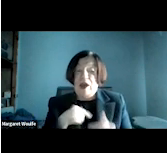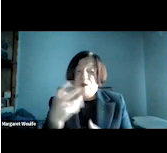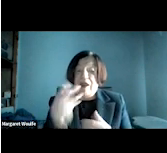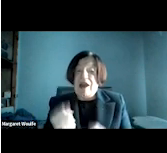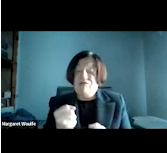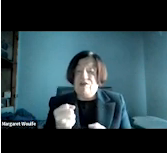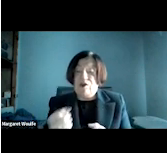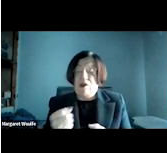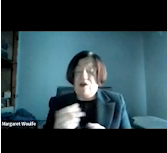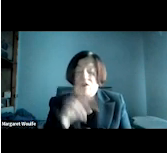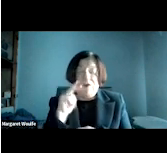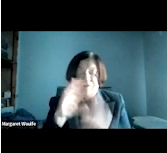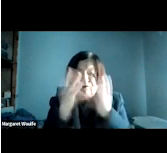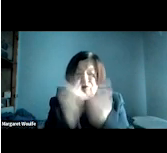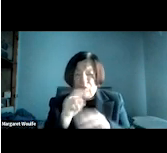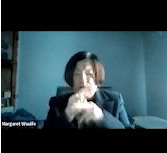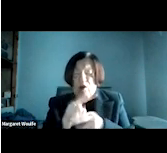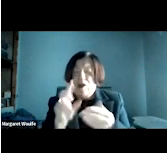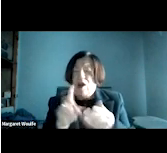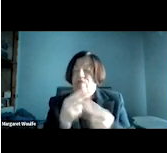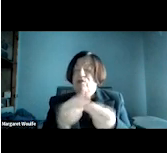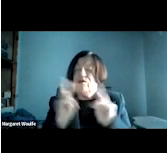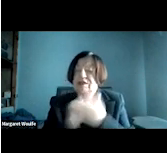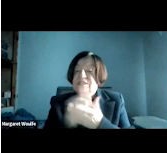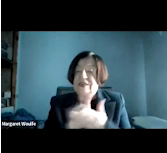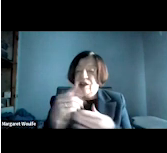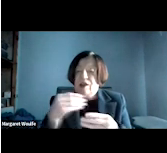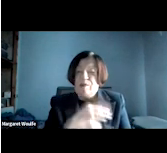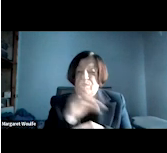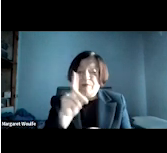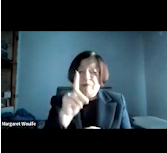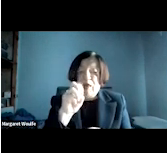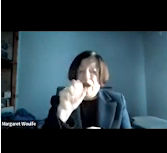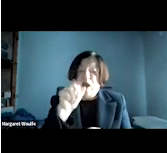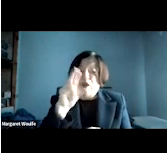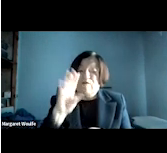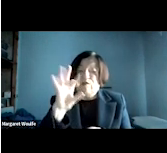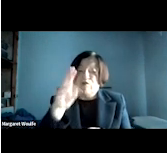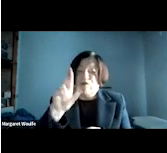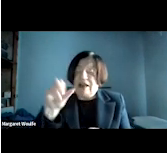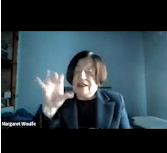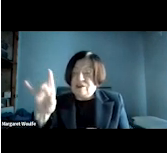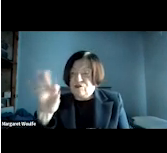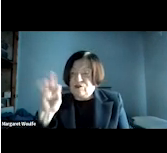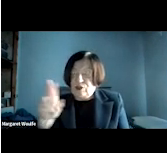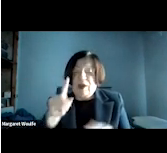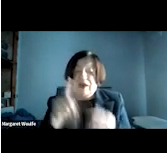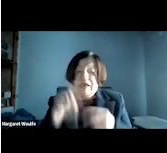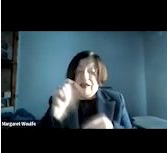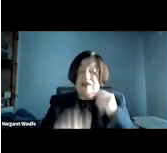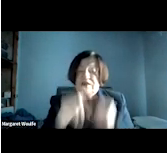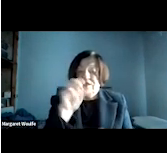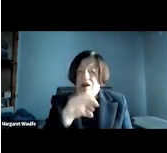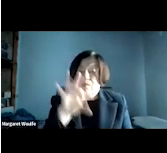have an overview of universal design and standards by Gerard Craddock. Then Tom Gray